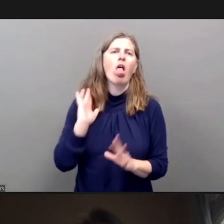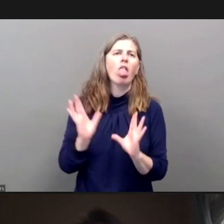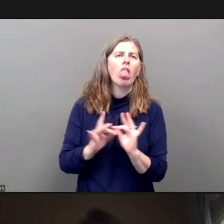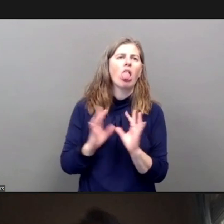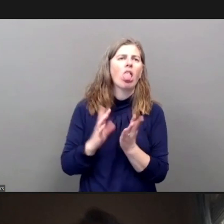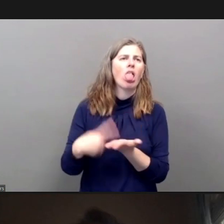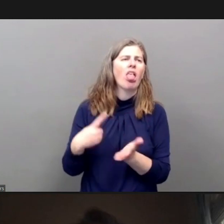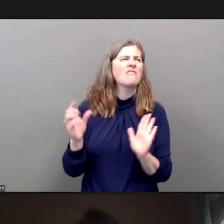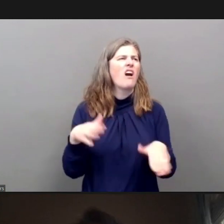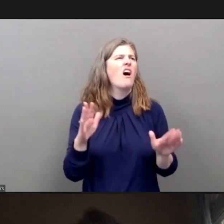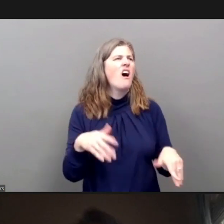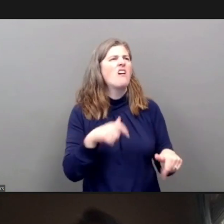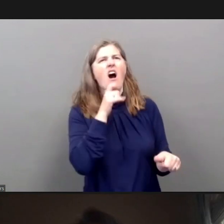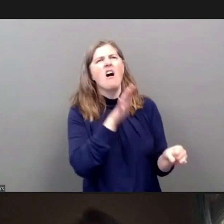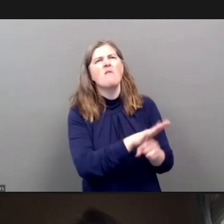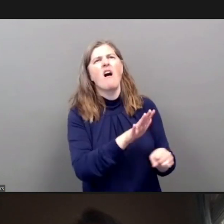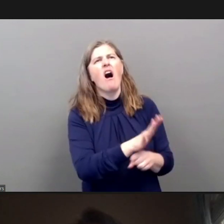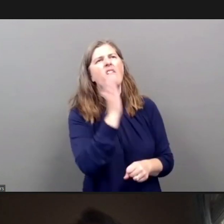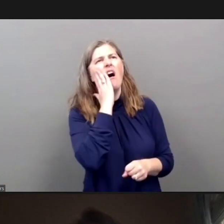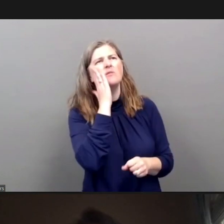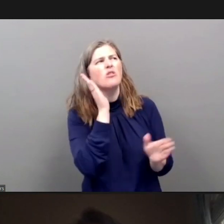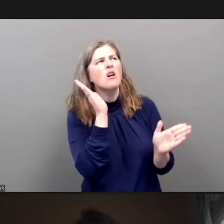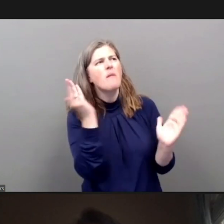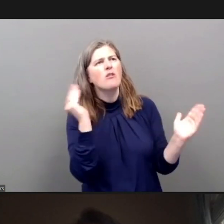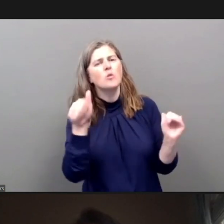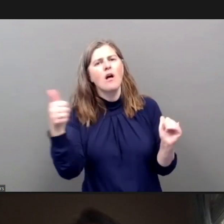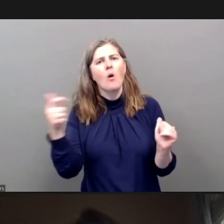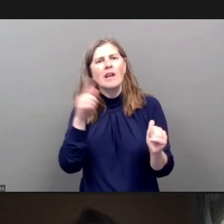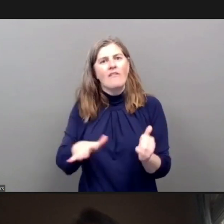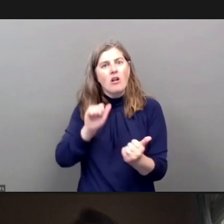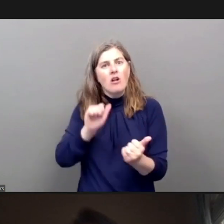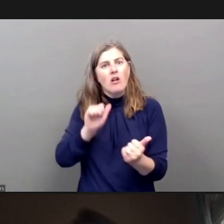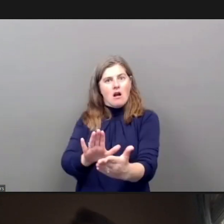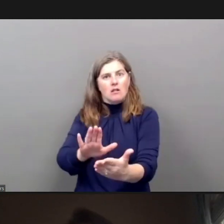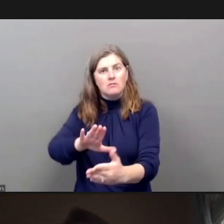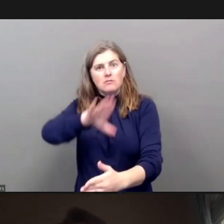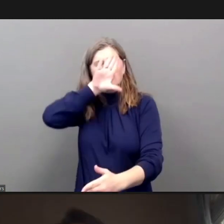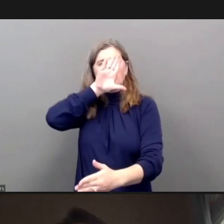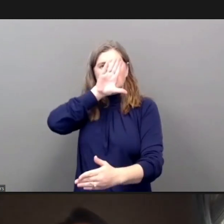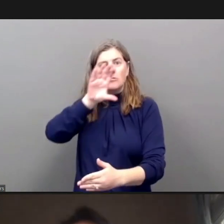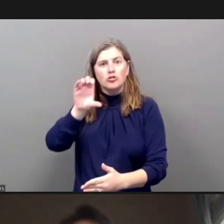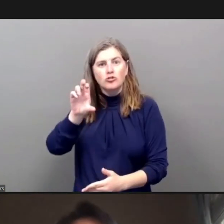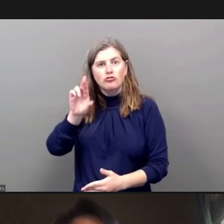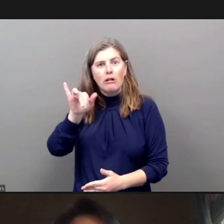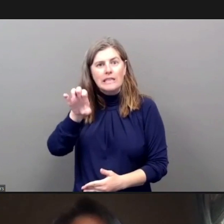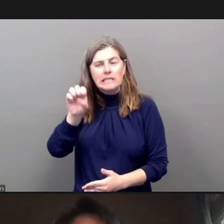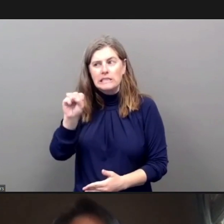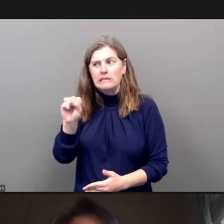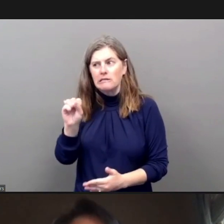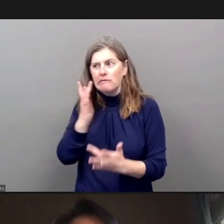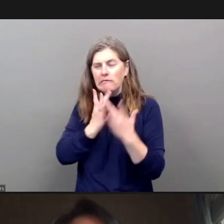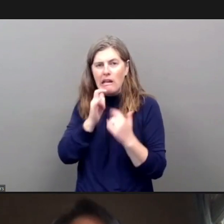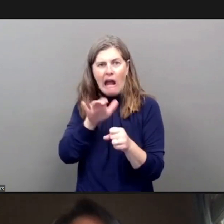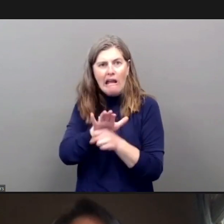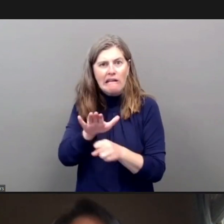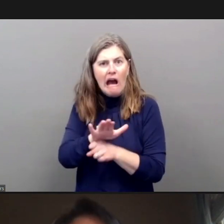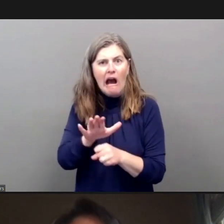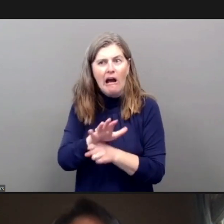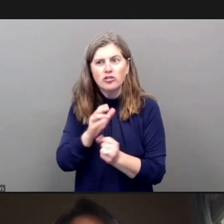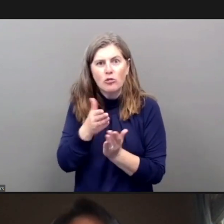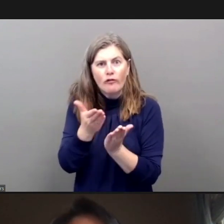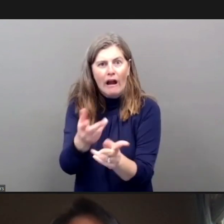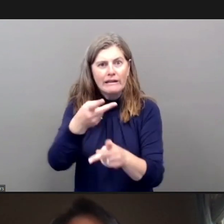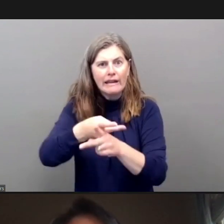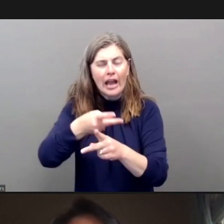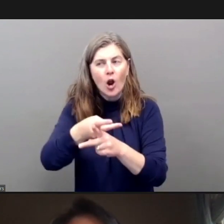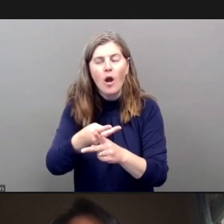as many hospital beds as other people, but we never had to face down a crisis where we might not have enough opportunities to provide people care.